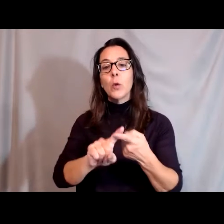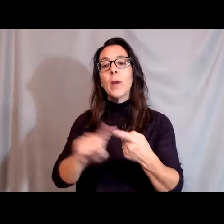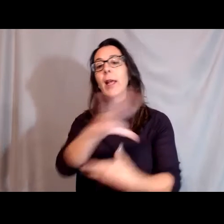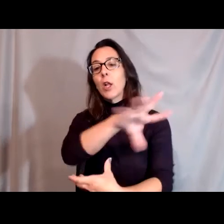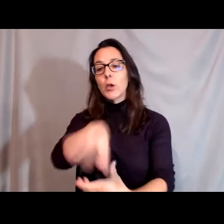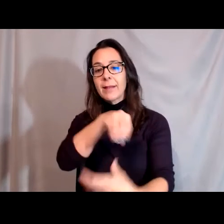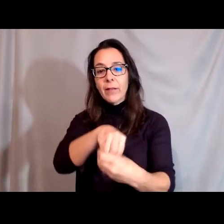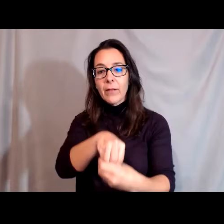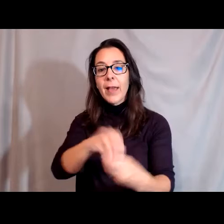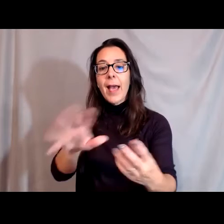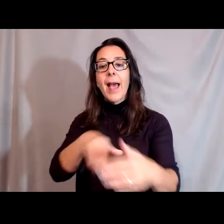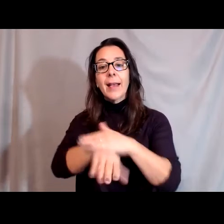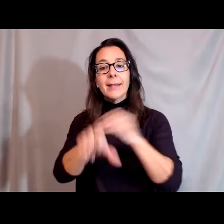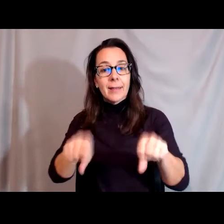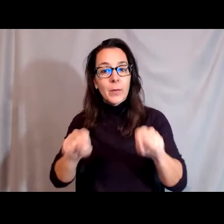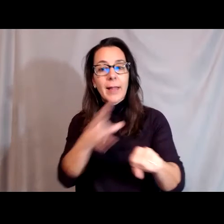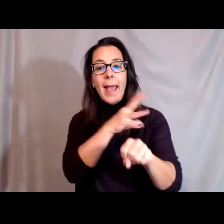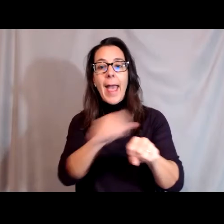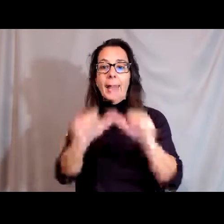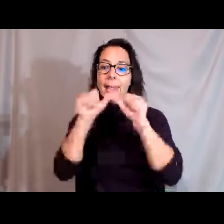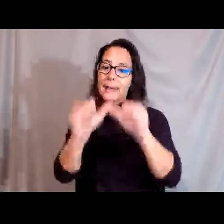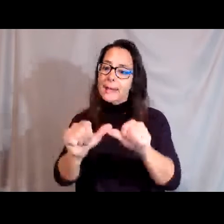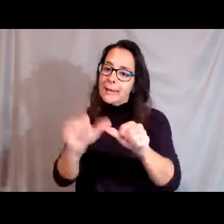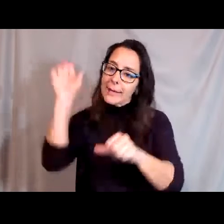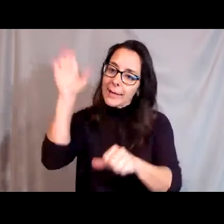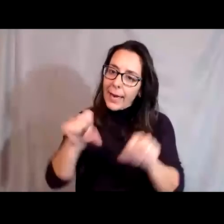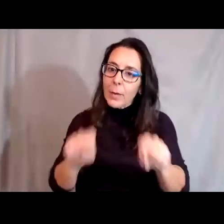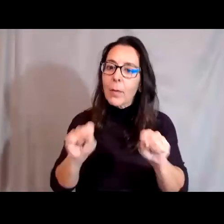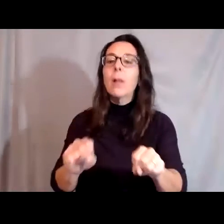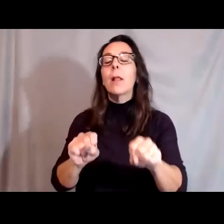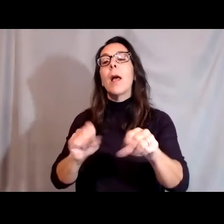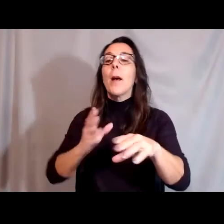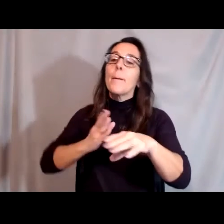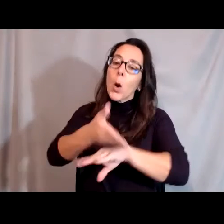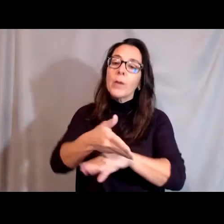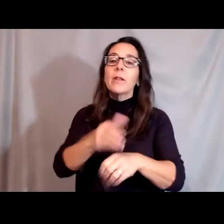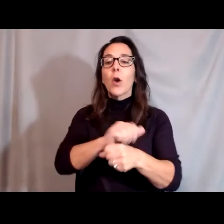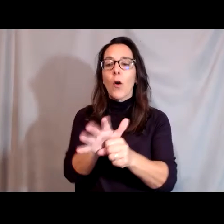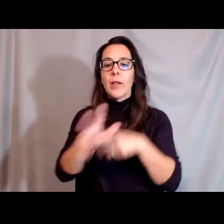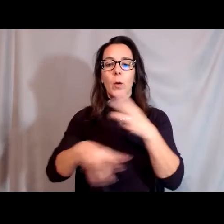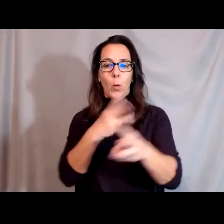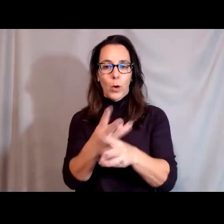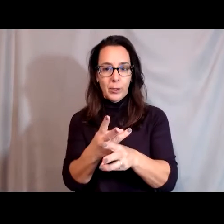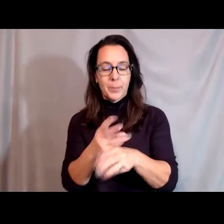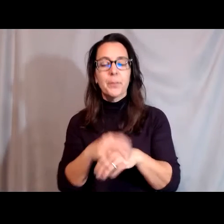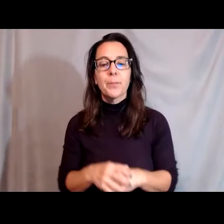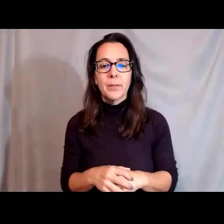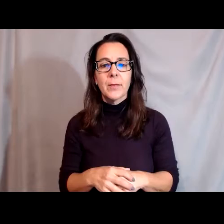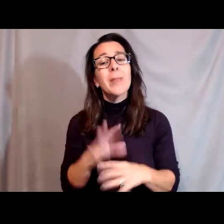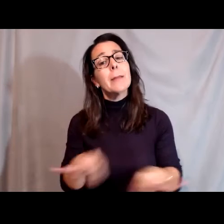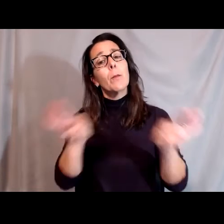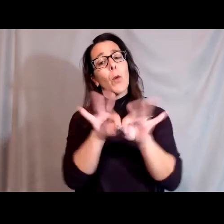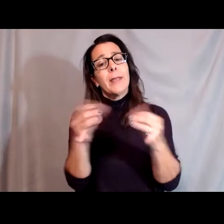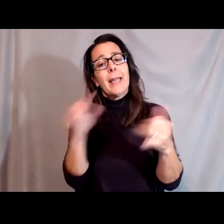and Sustainable Post-COVID-19 World, which is really great for us today because we're going to talk about leadership and participation of